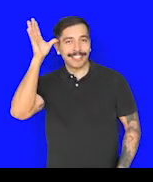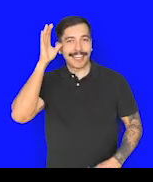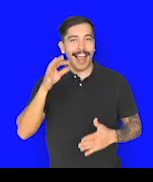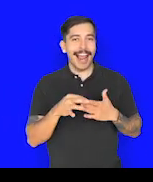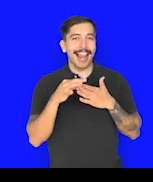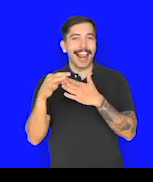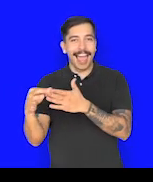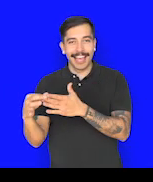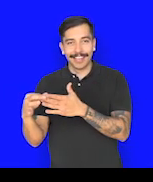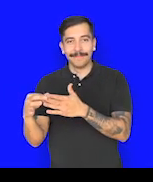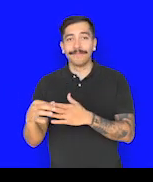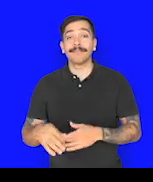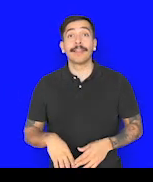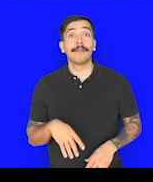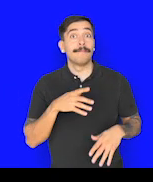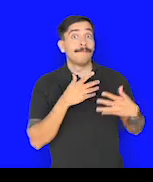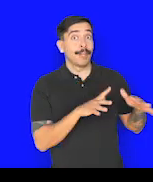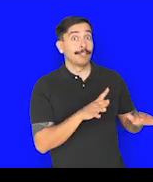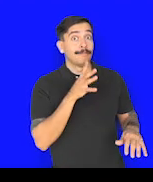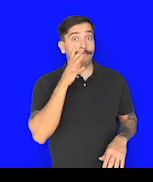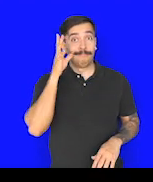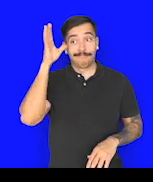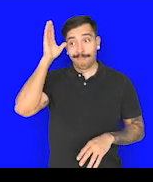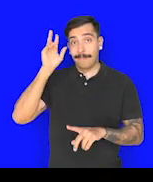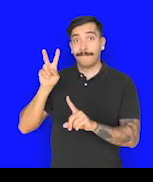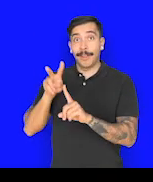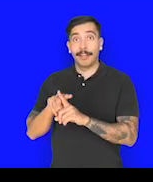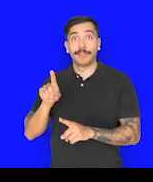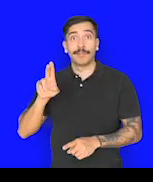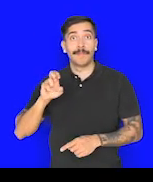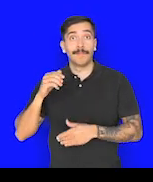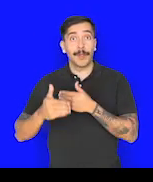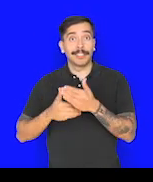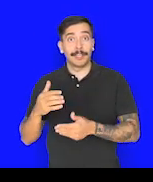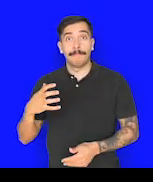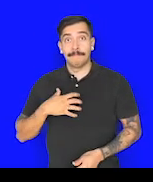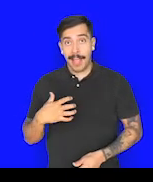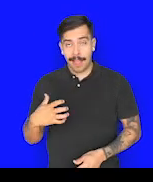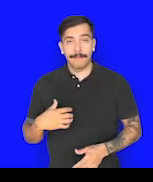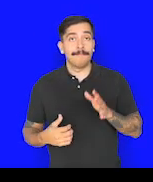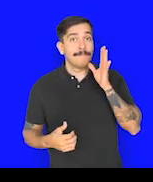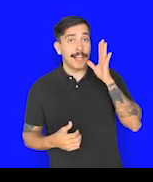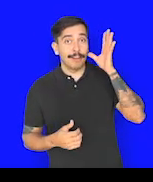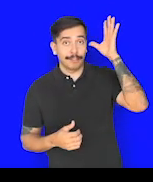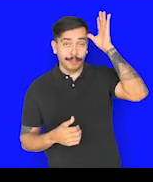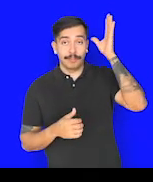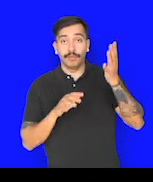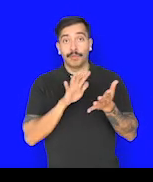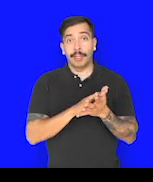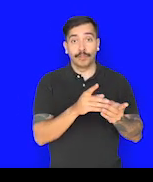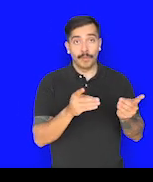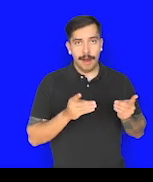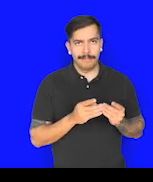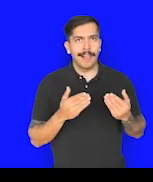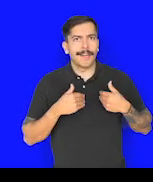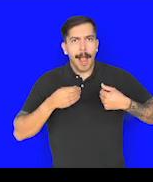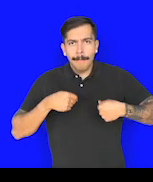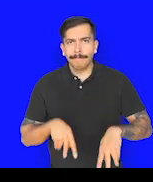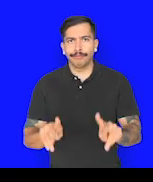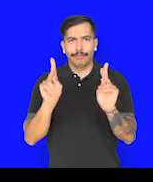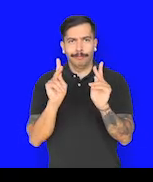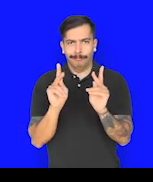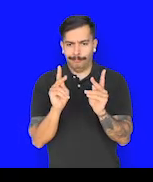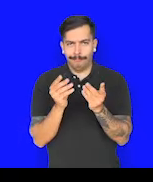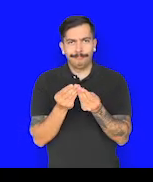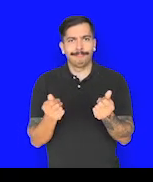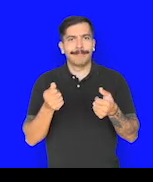Guide. After a parent files a due process complaint, parents and school districts have the opportunity